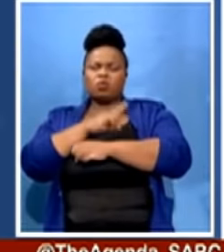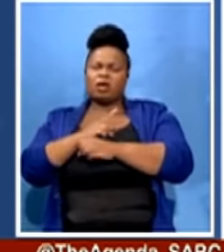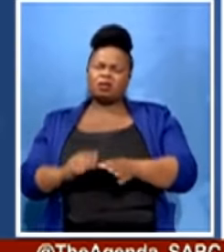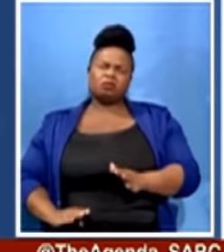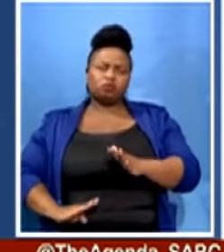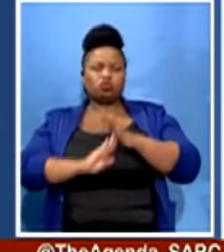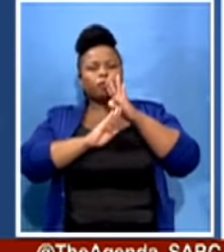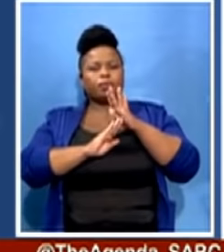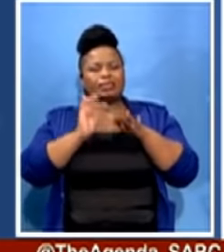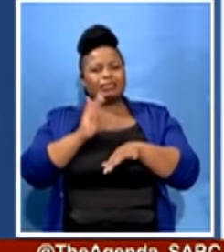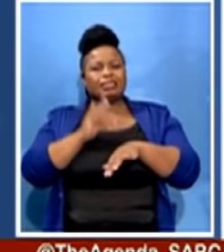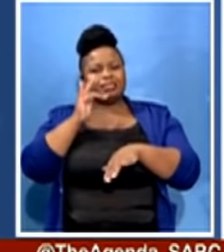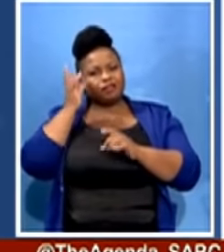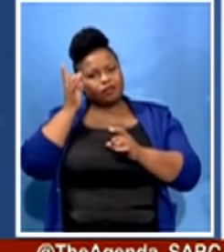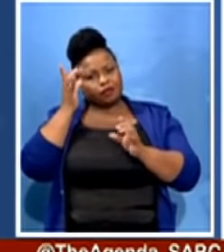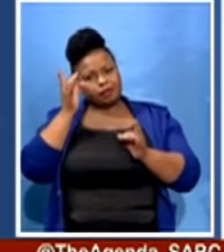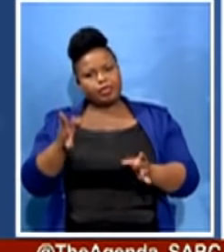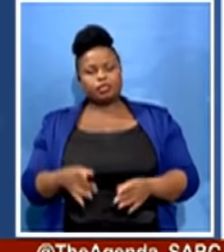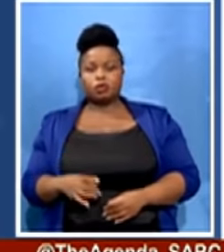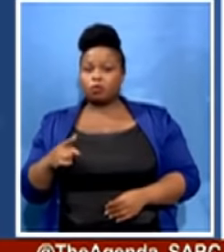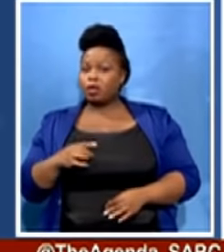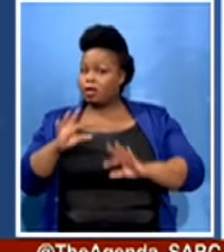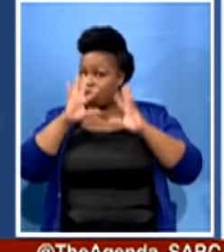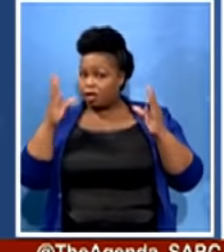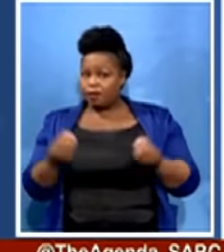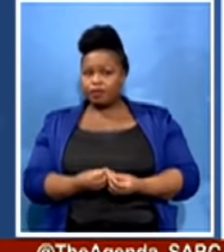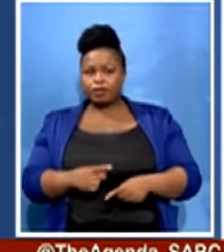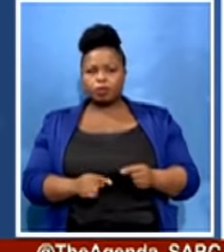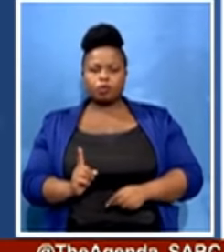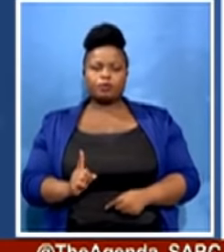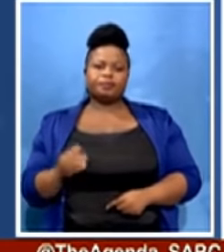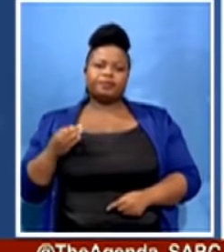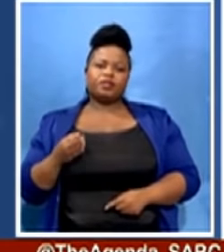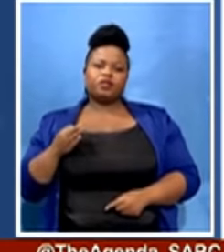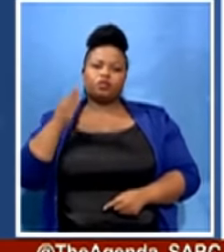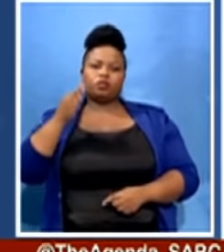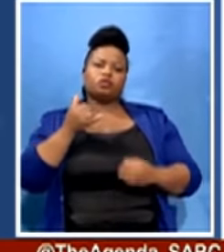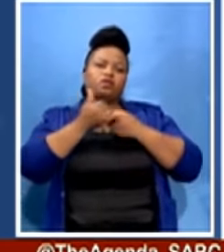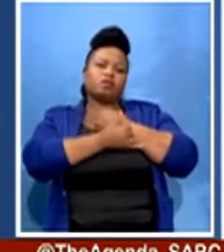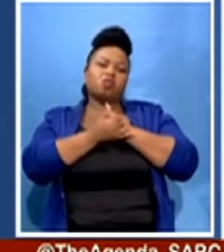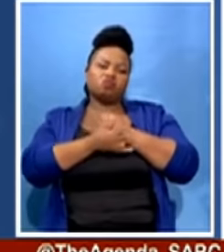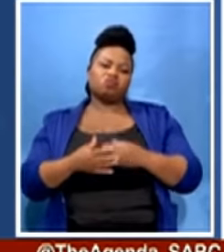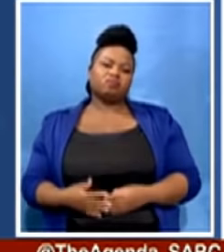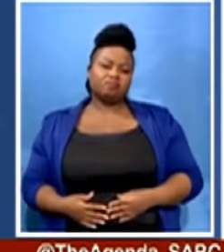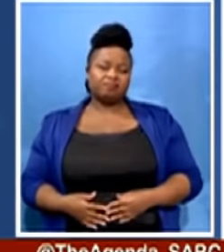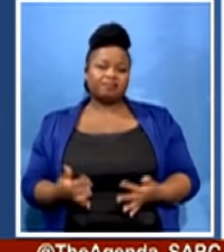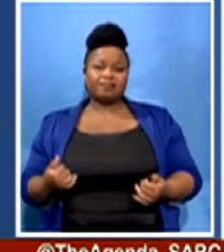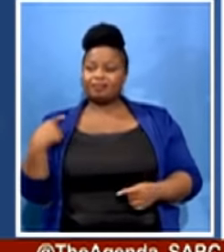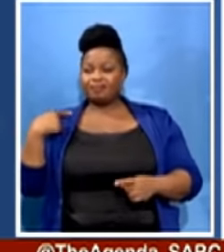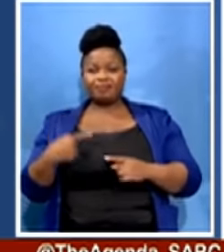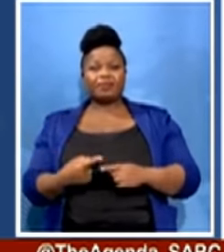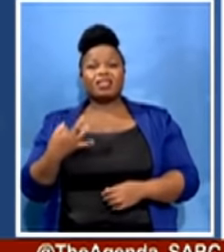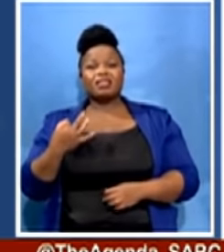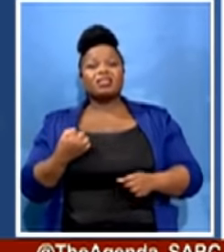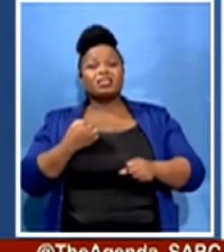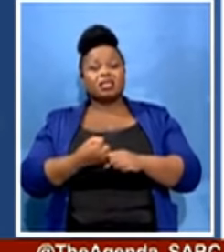about the nation and about the future of the nation. And we've spent 3 years here working hard to put together